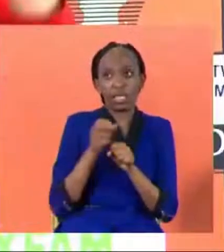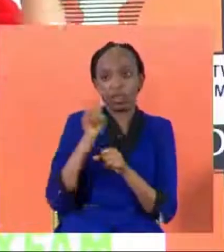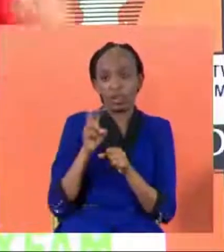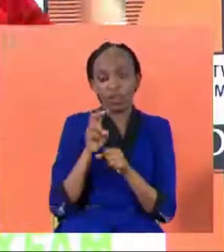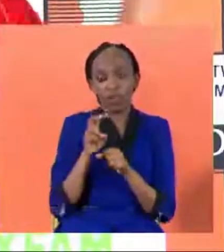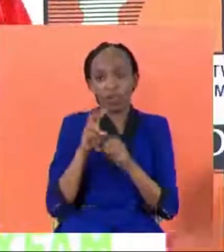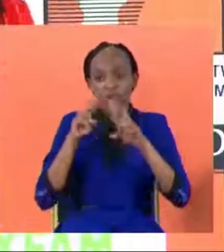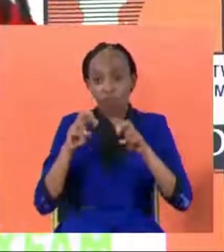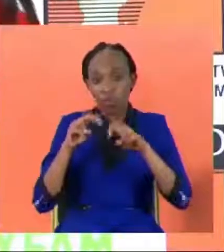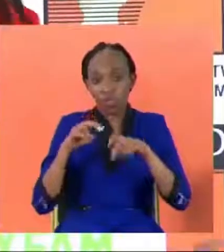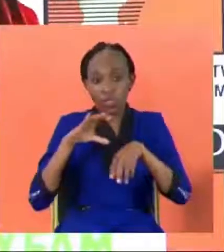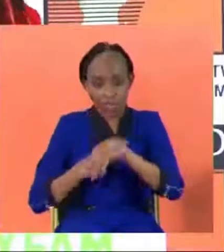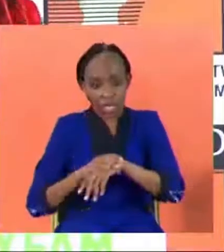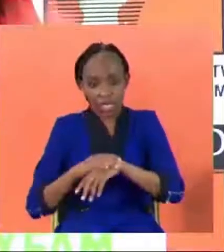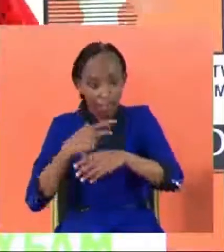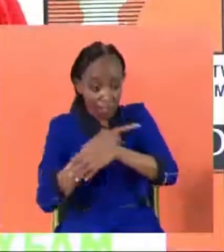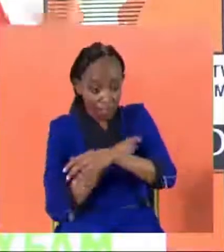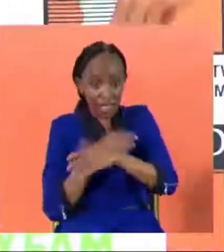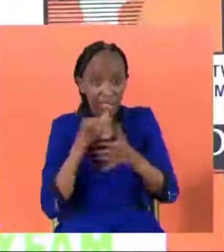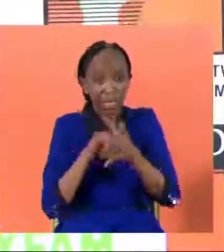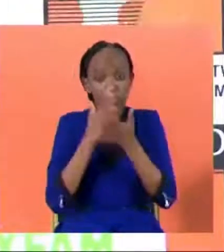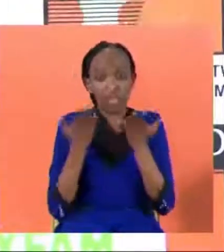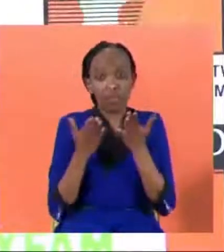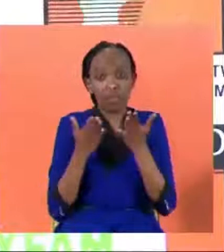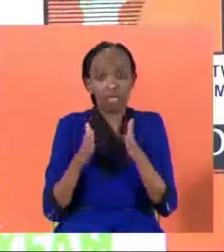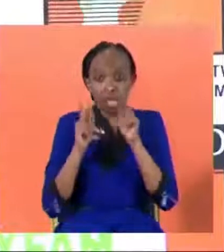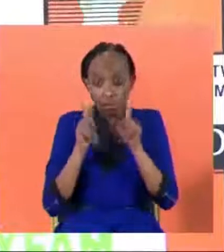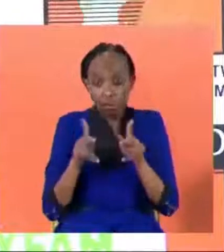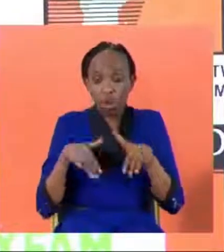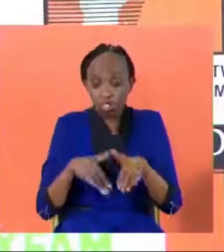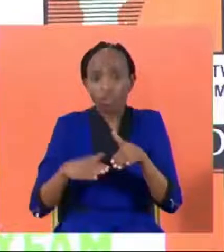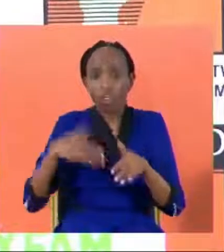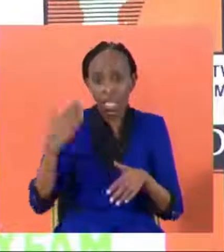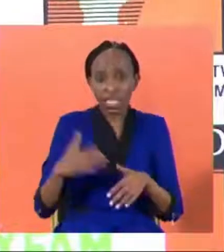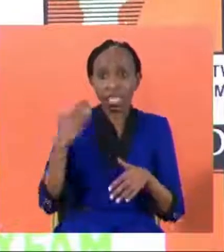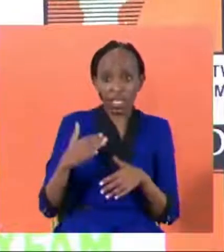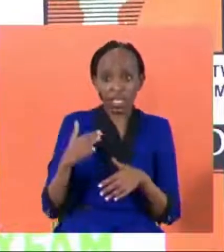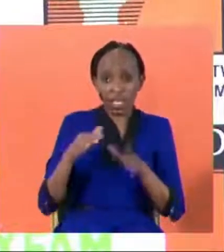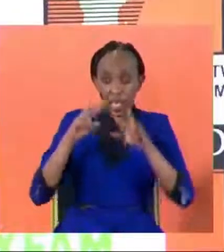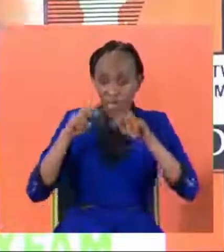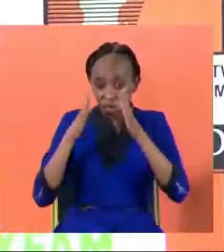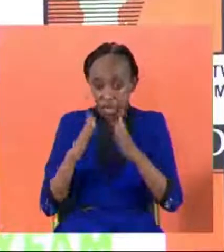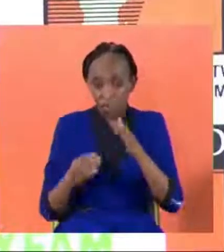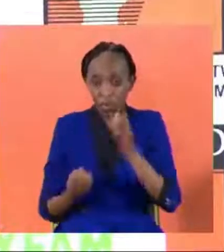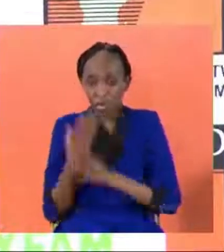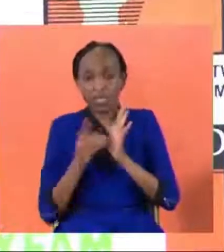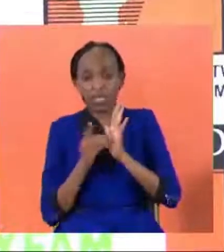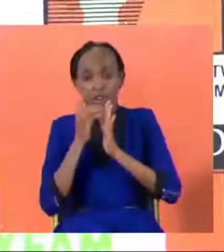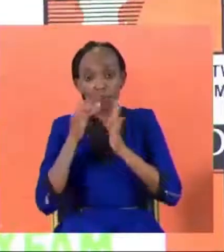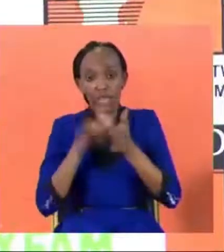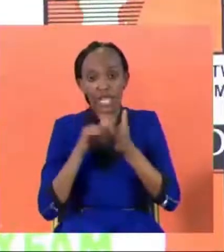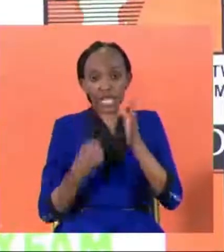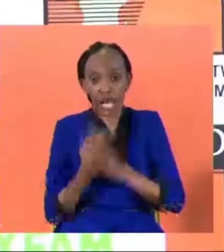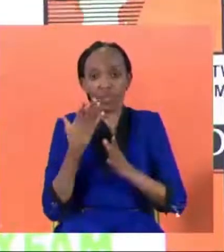quest to finding a vaccine. And that was something that people were following every single day. The research that was coming out, the development that was coming out,